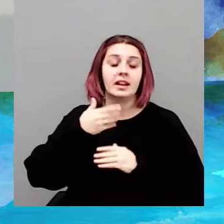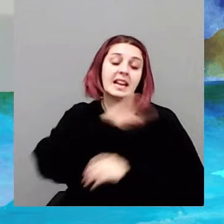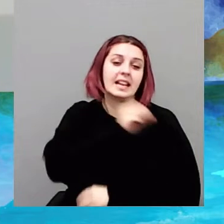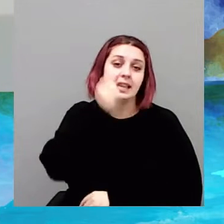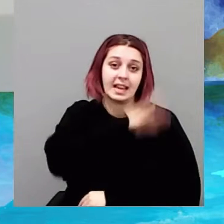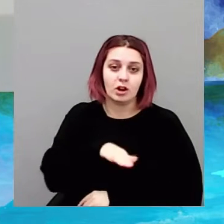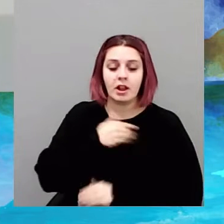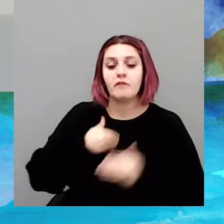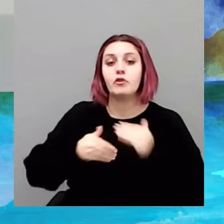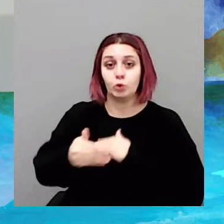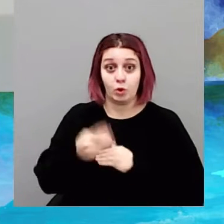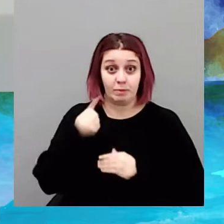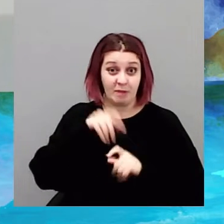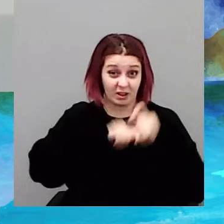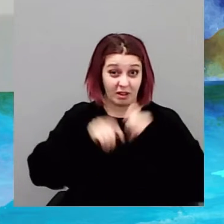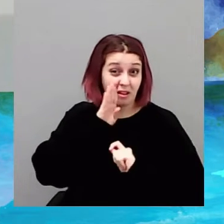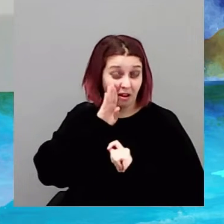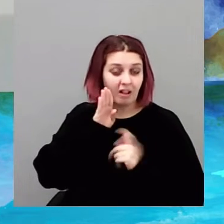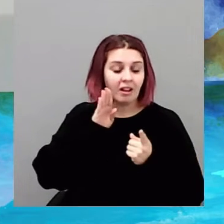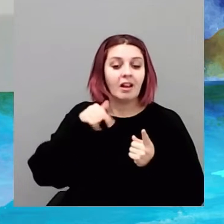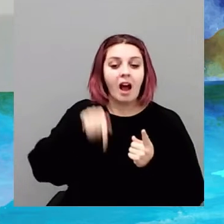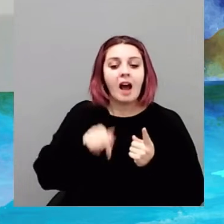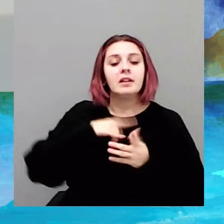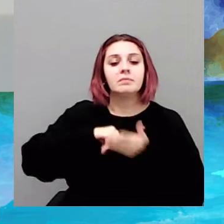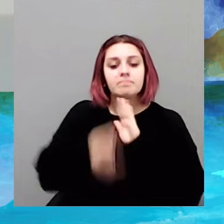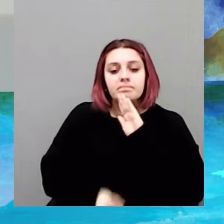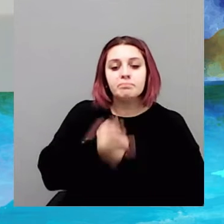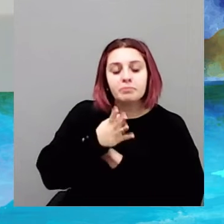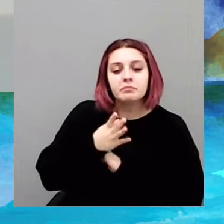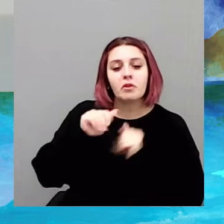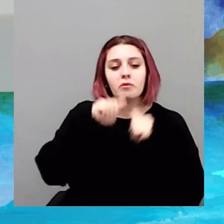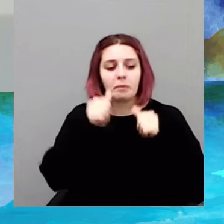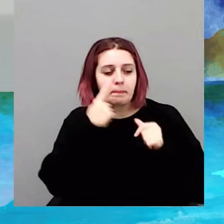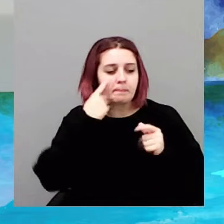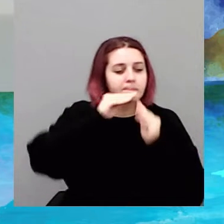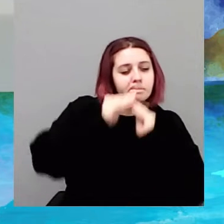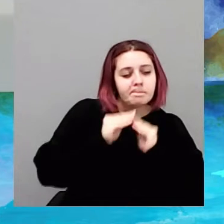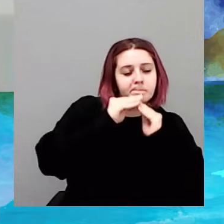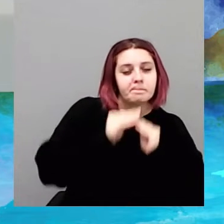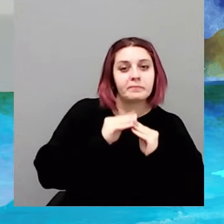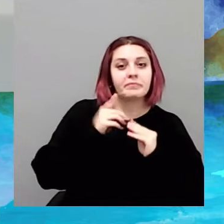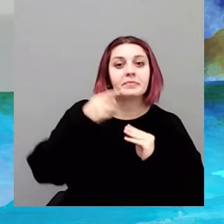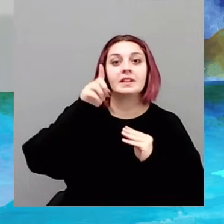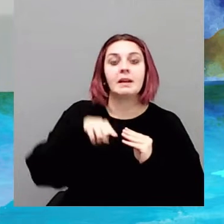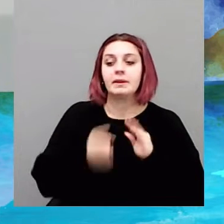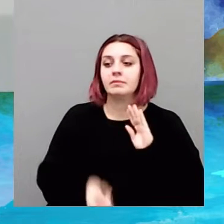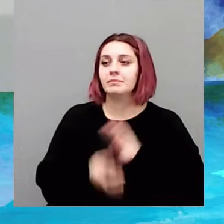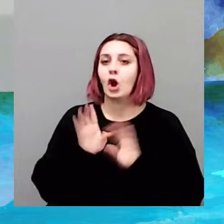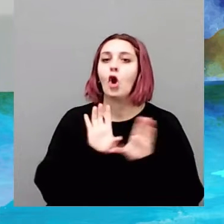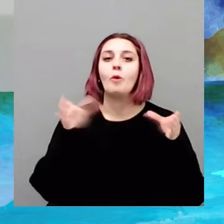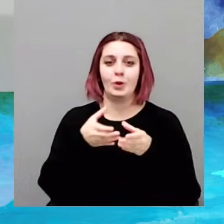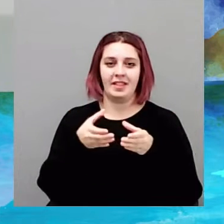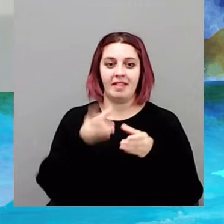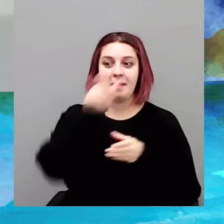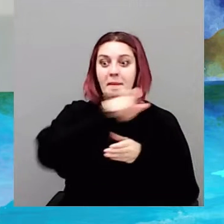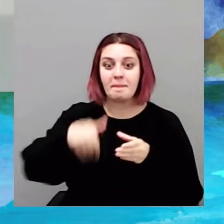We saw that there were solutions, and from there we generated a project. We started to work on that, and we